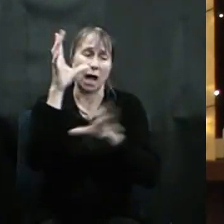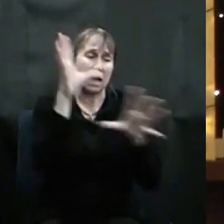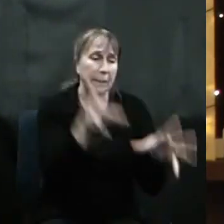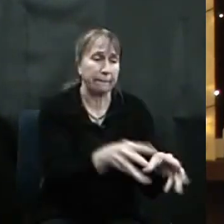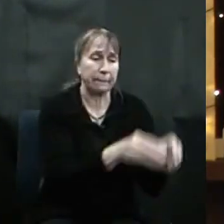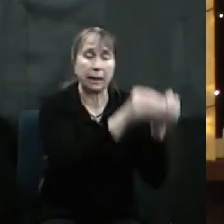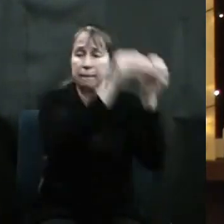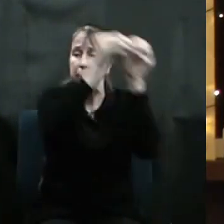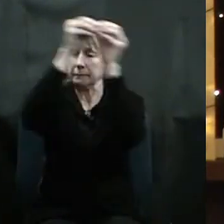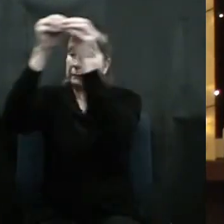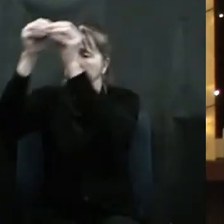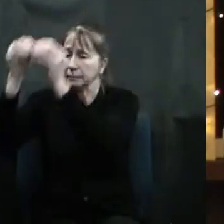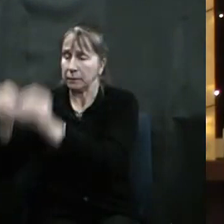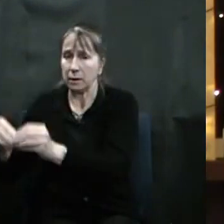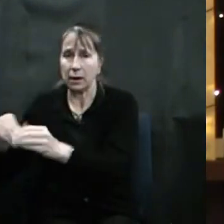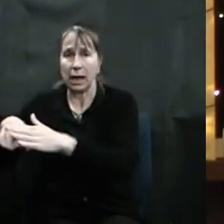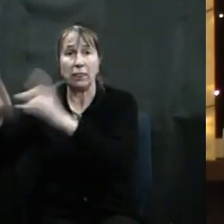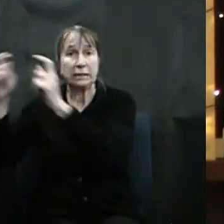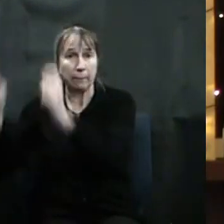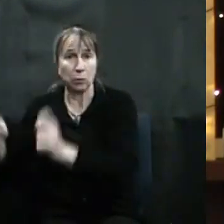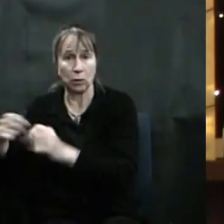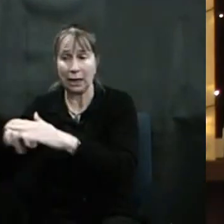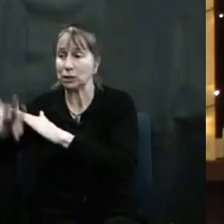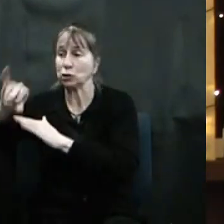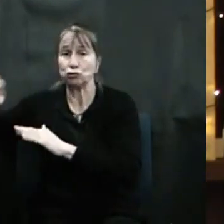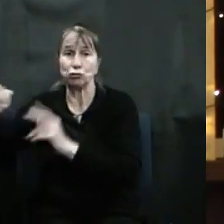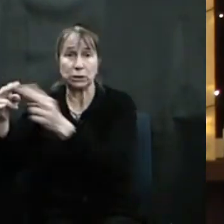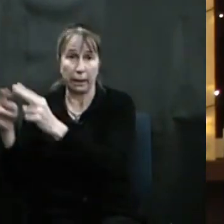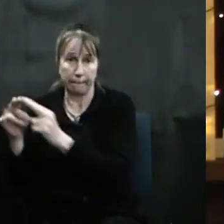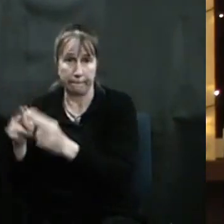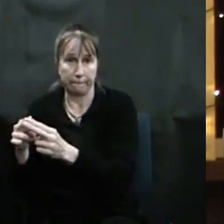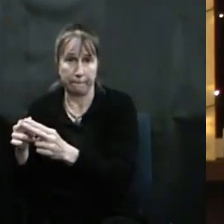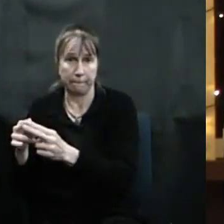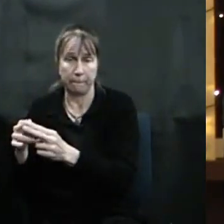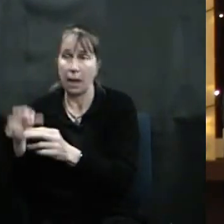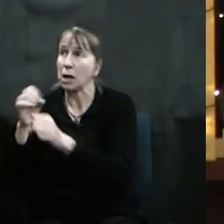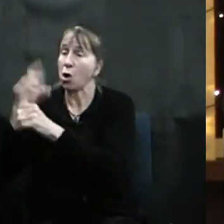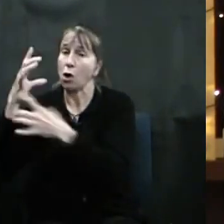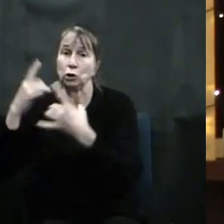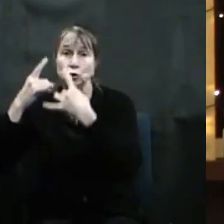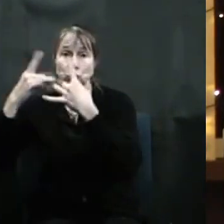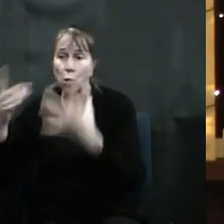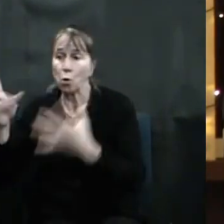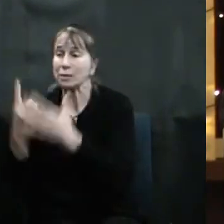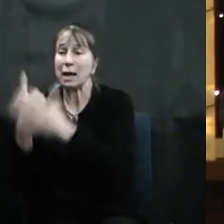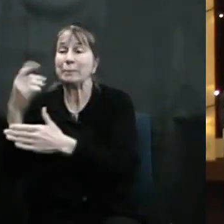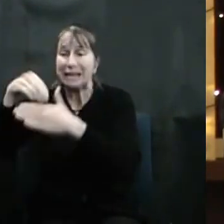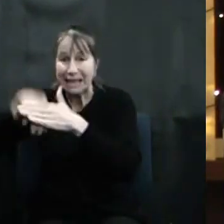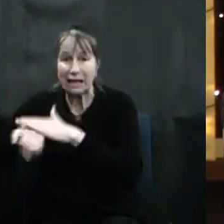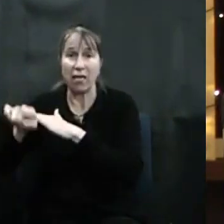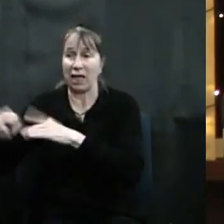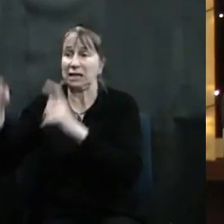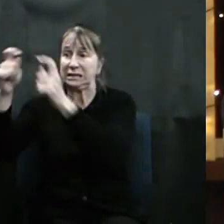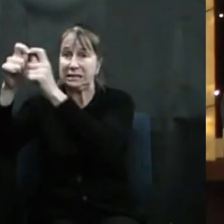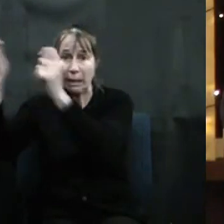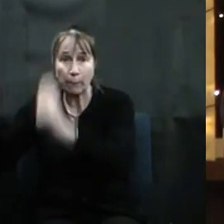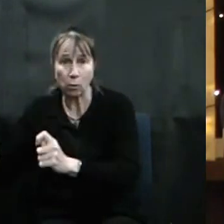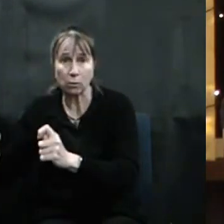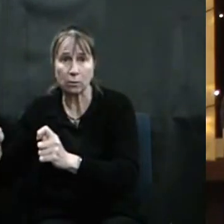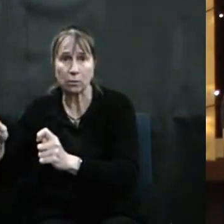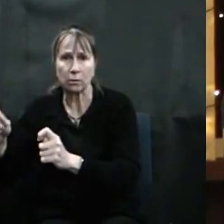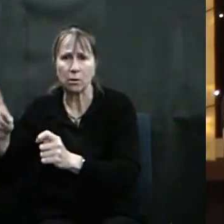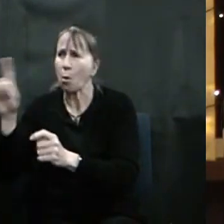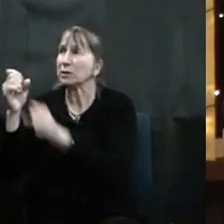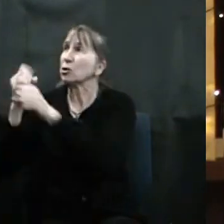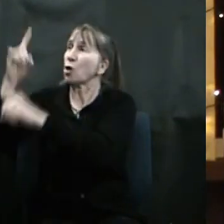court of the temple. And Ezekiel is given a vision of what the activities inside that temple look like to God,